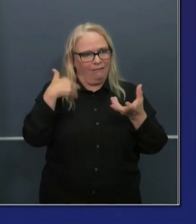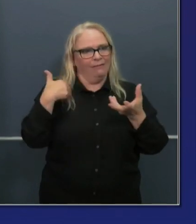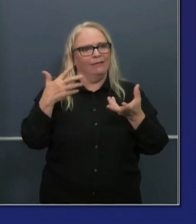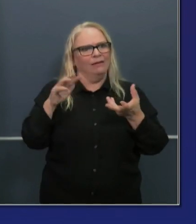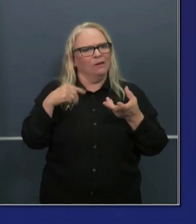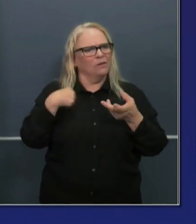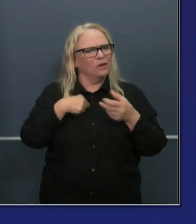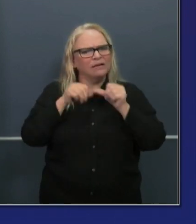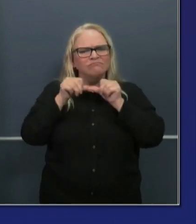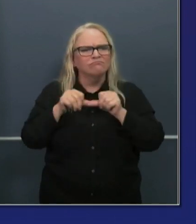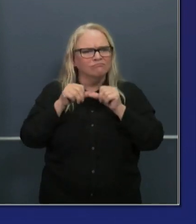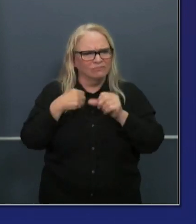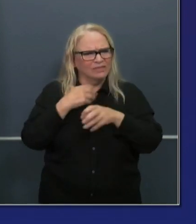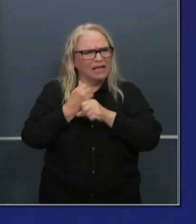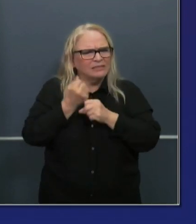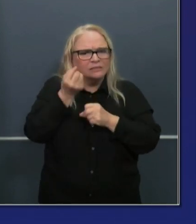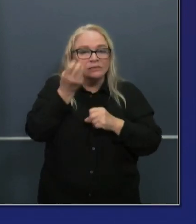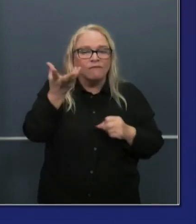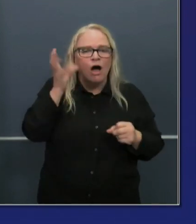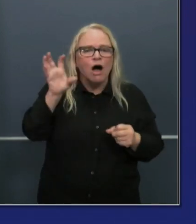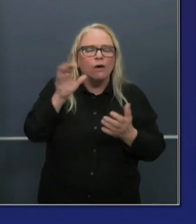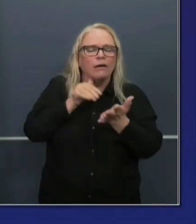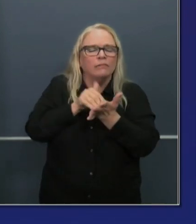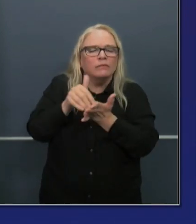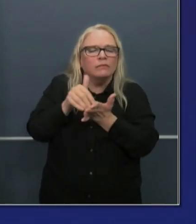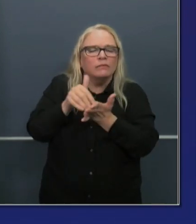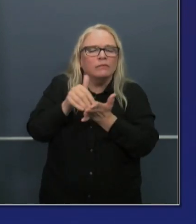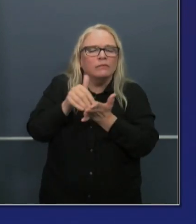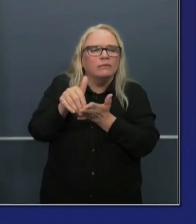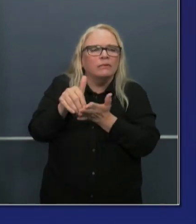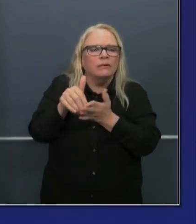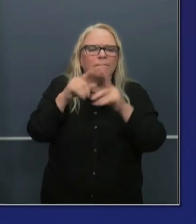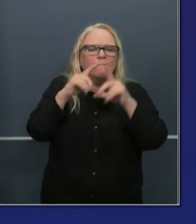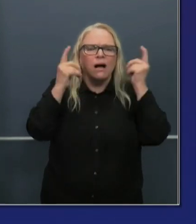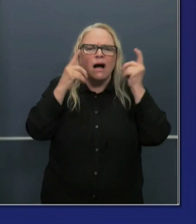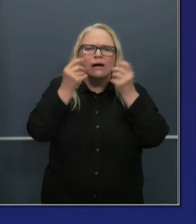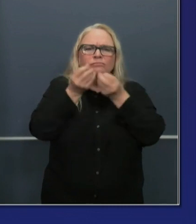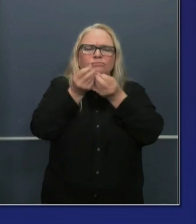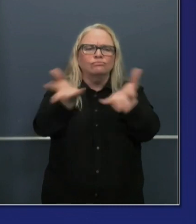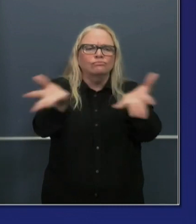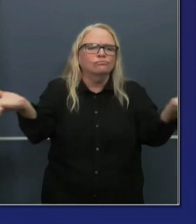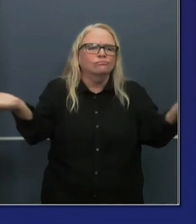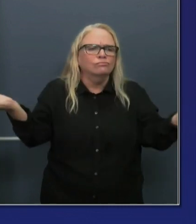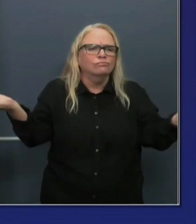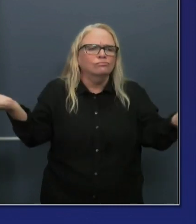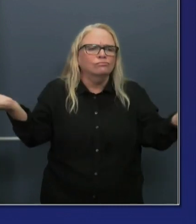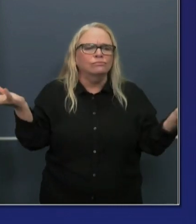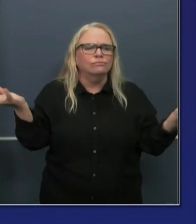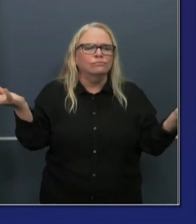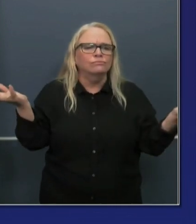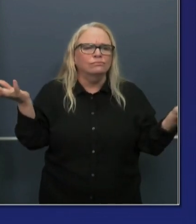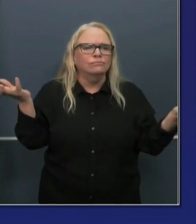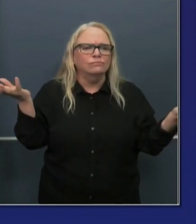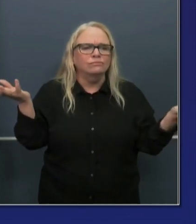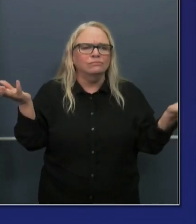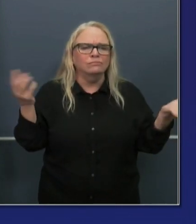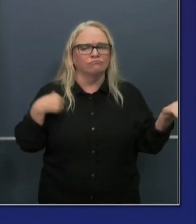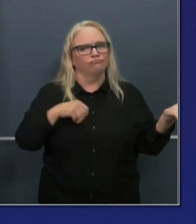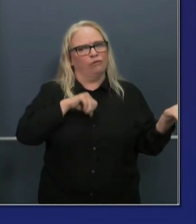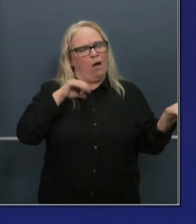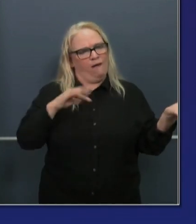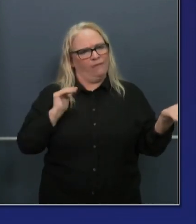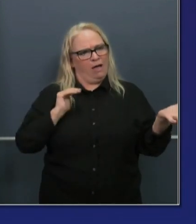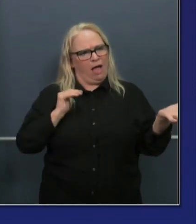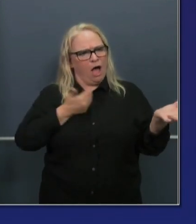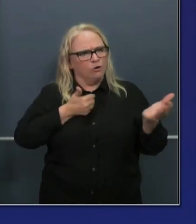of millions of those masks as we had hoped, and we are very, very proud of that for